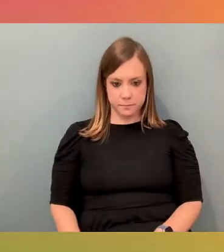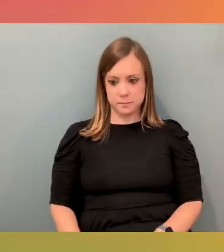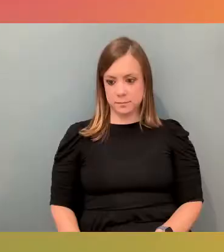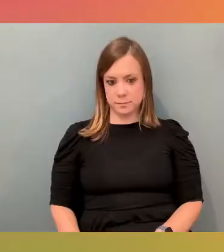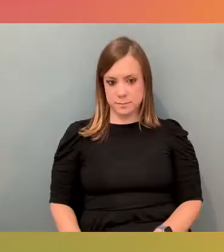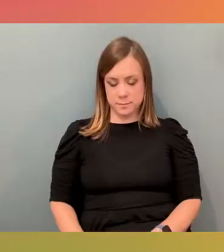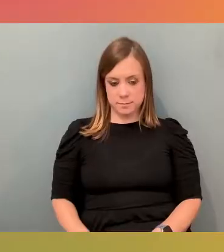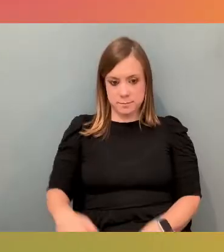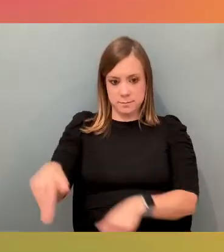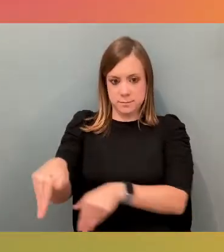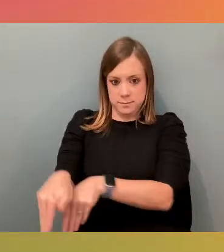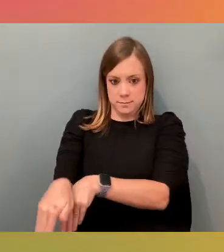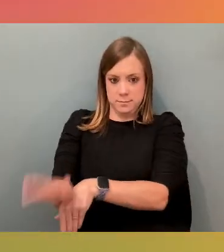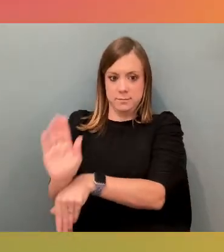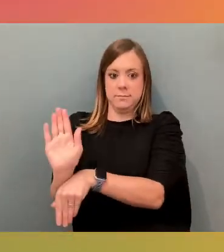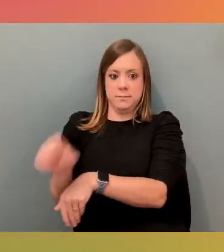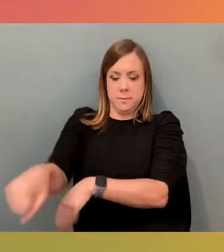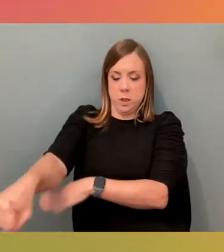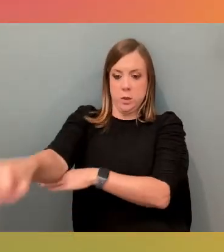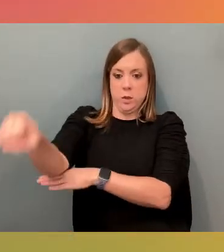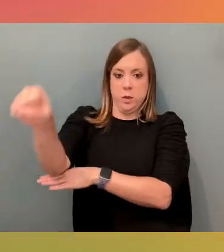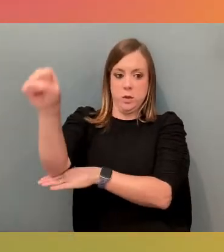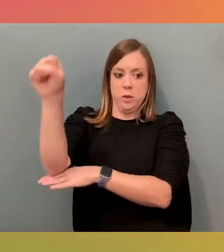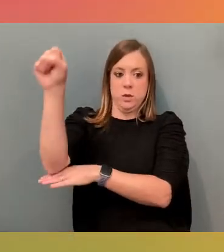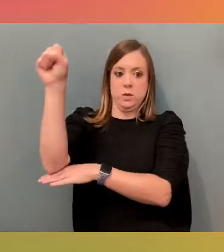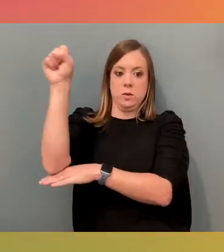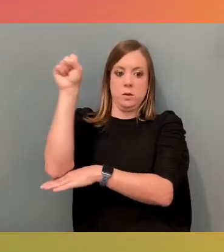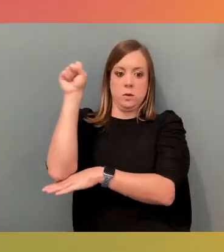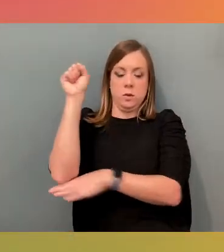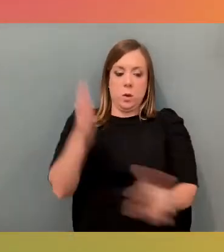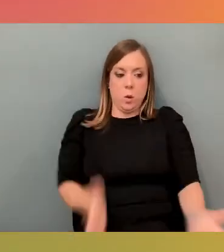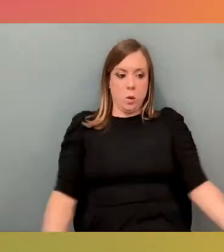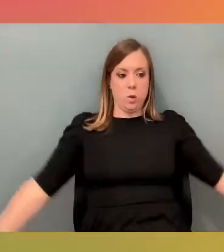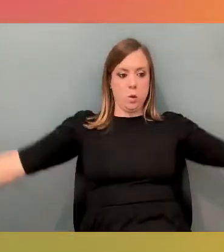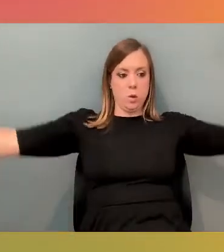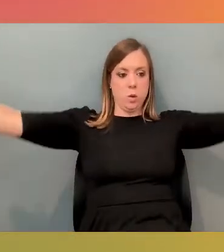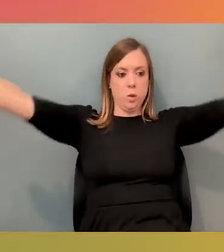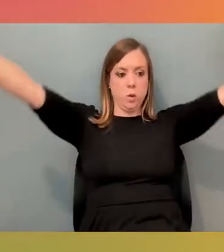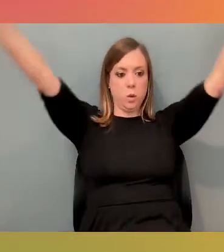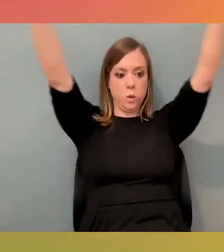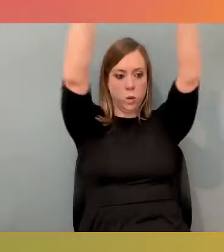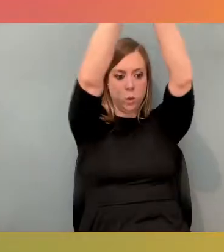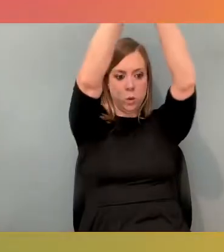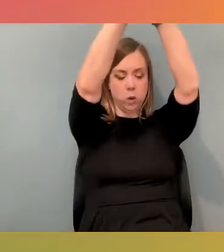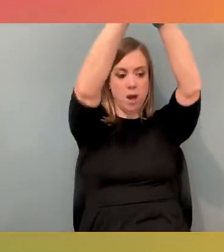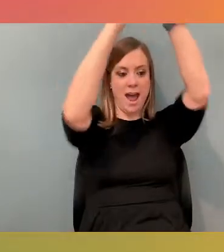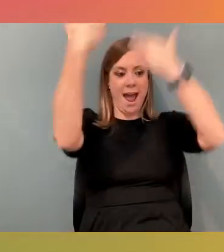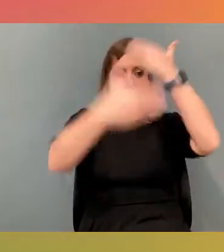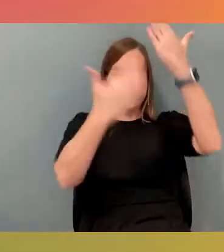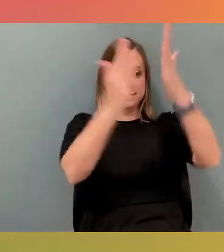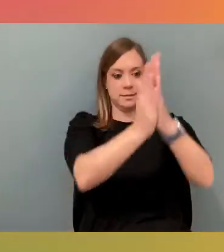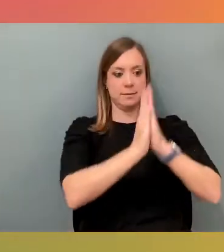Inhale, sweep the arms up, reverse swan dive. And exhale, hands to heart center. Beautifully done. We're gonna move